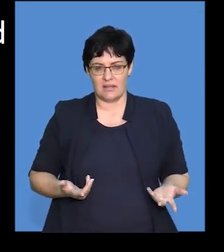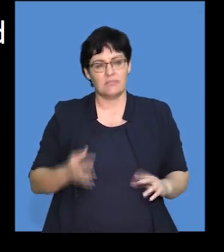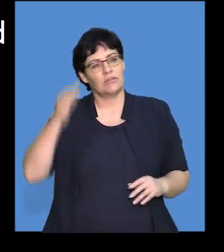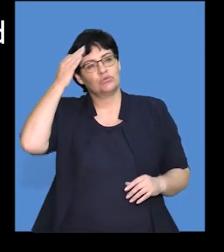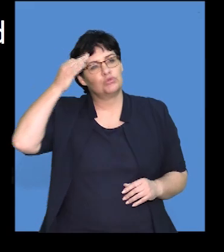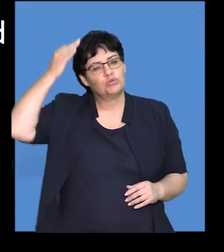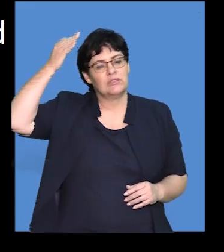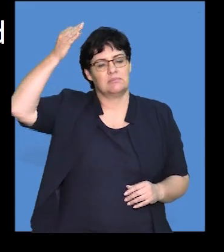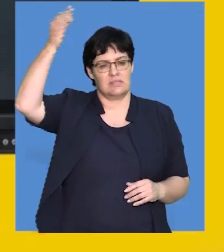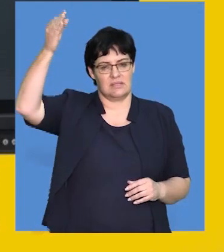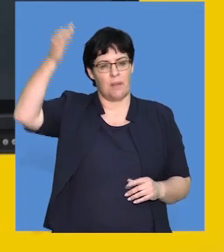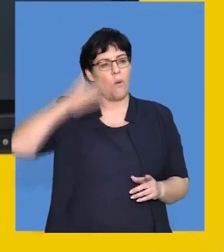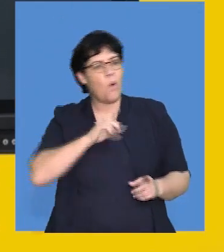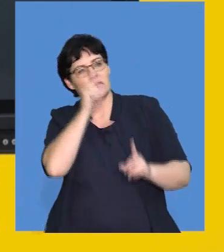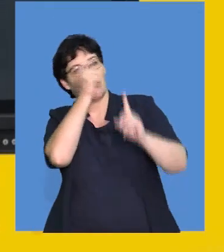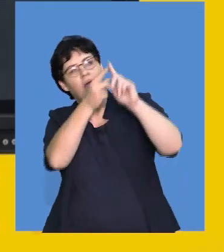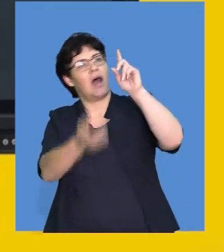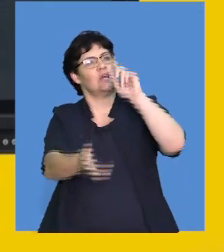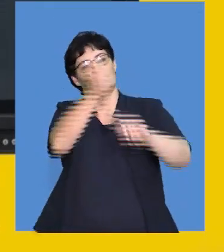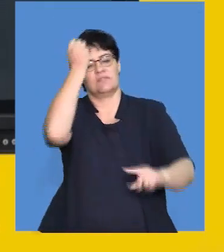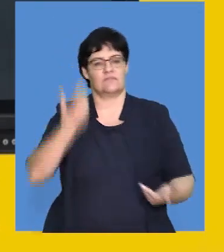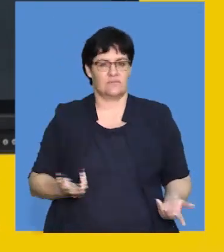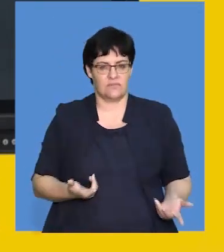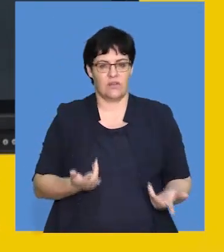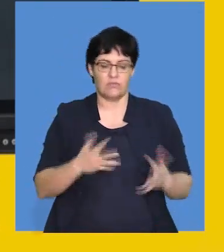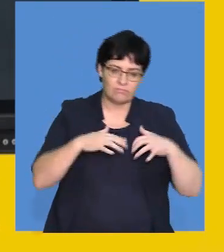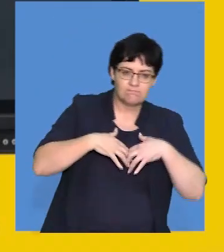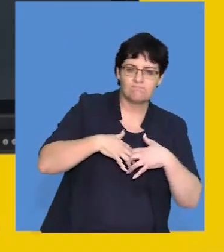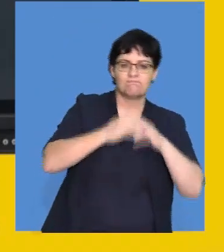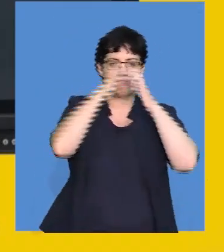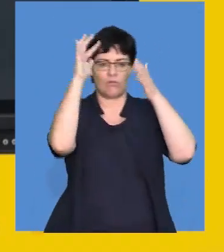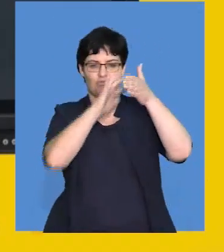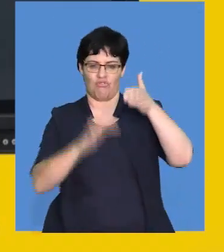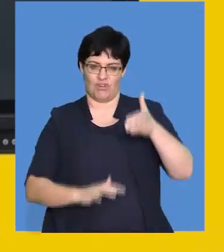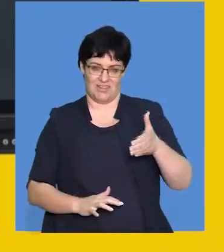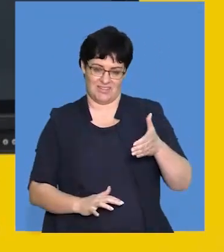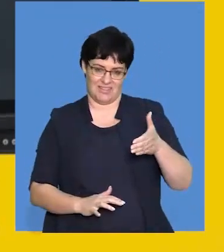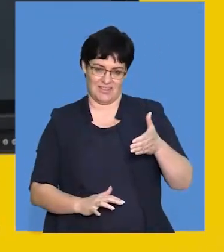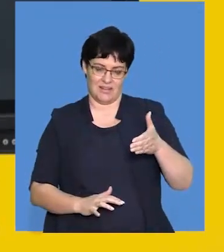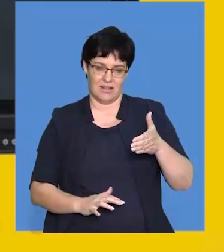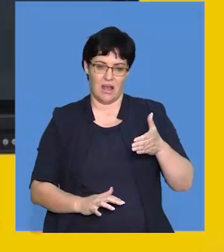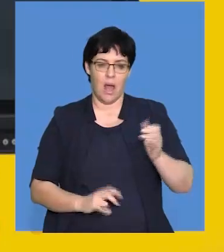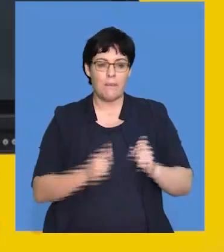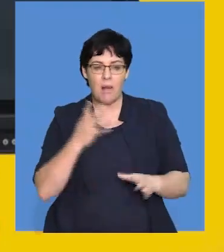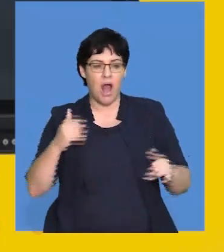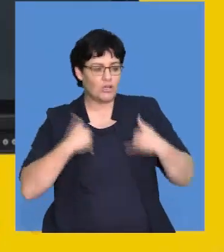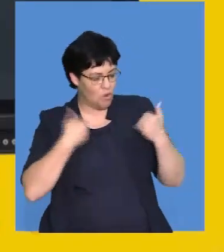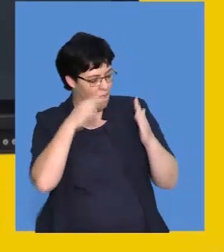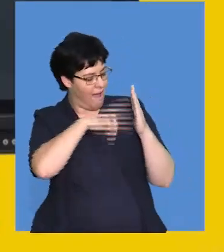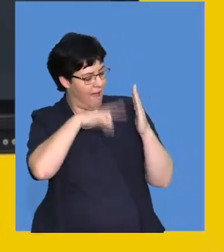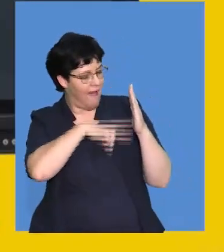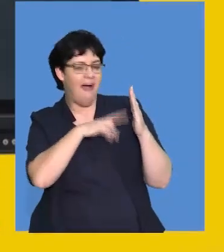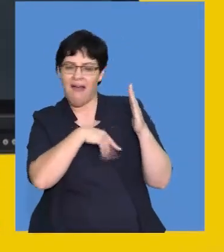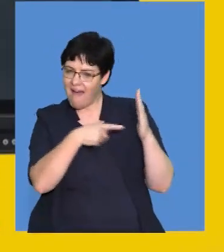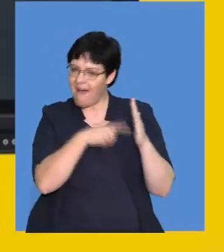about dreams that we want to achieve one day. So we create these stories and we make people enjoy the